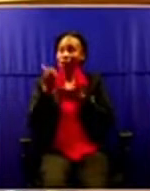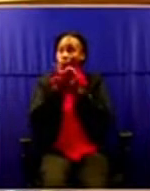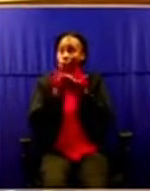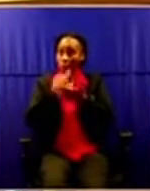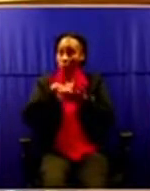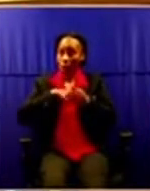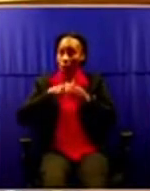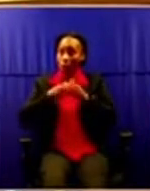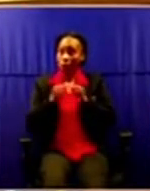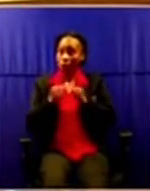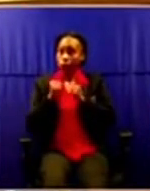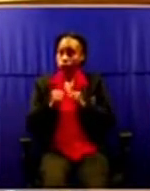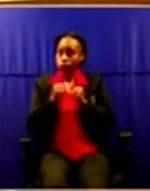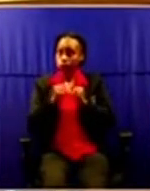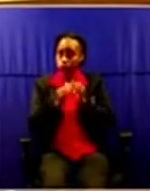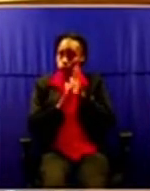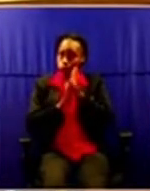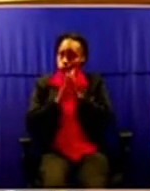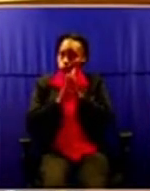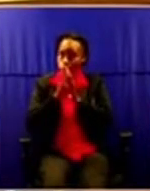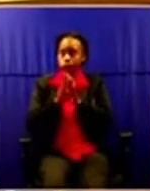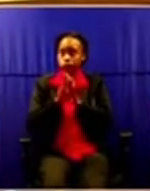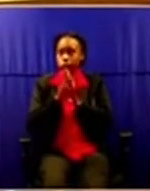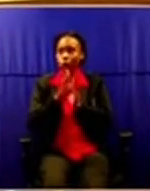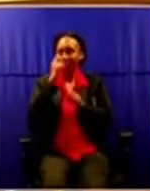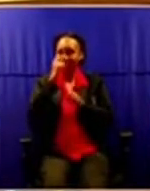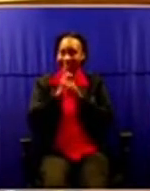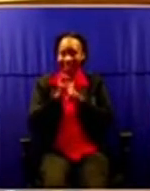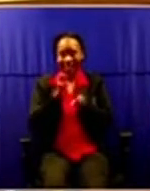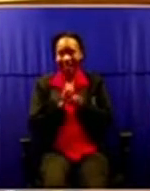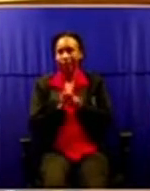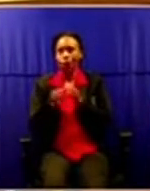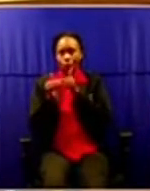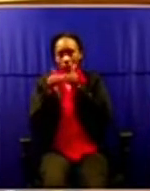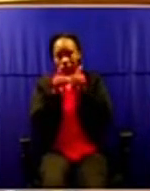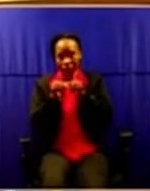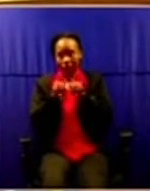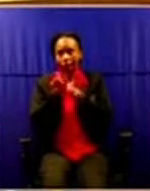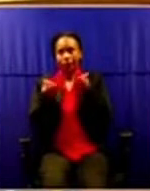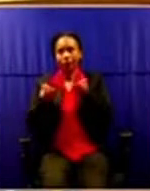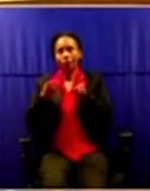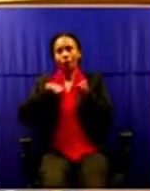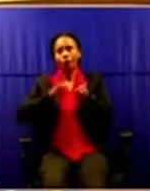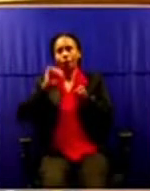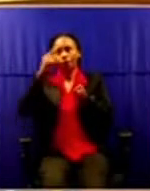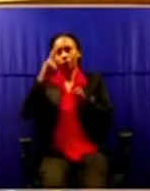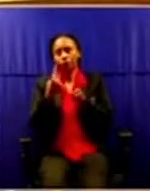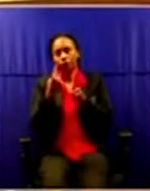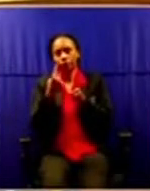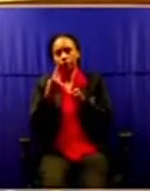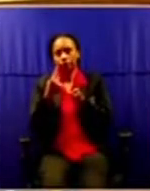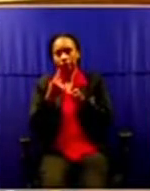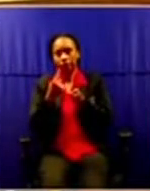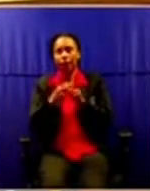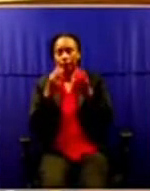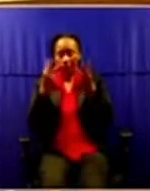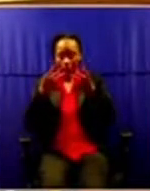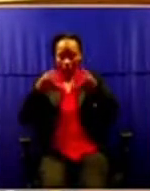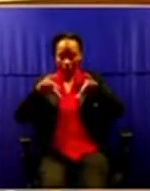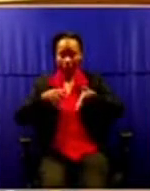the potential of this, our most significant endowment, the people of South